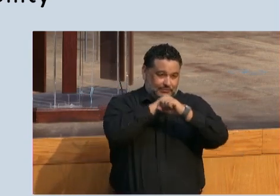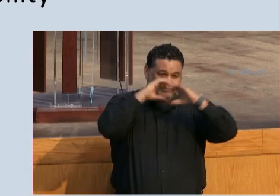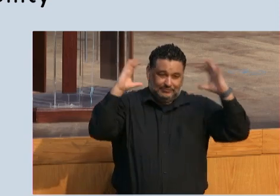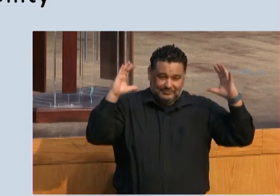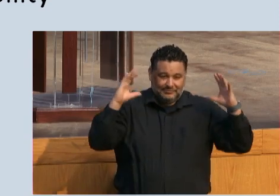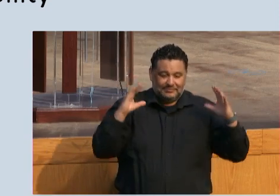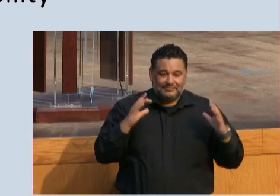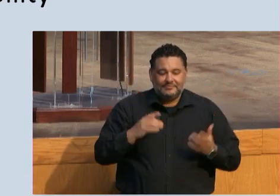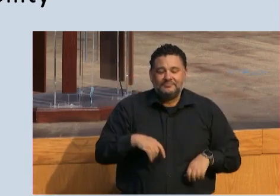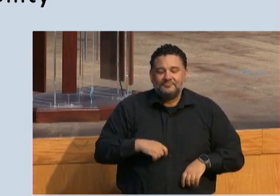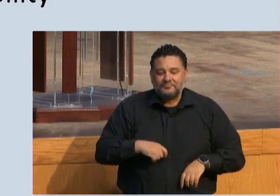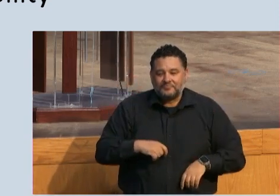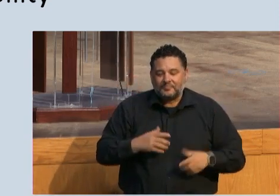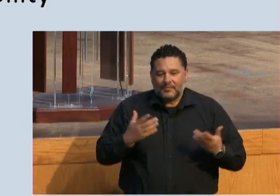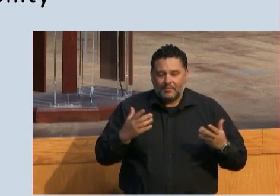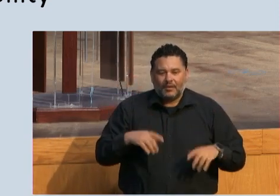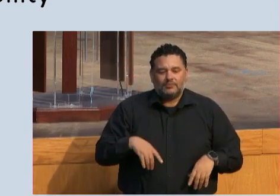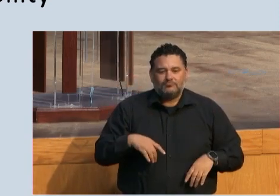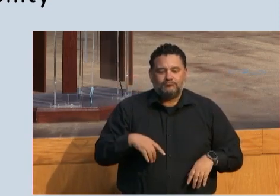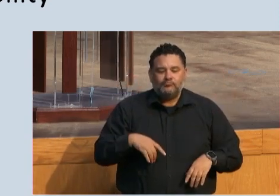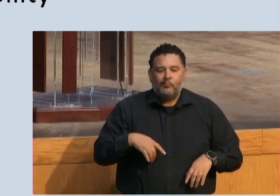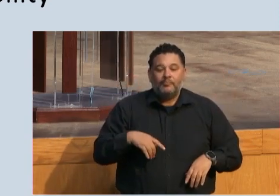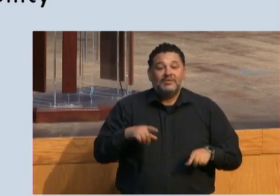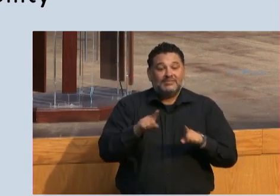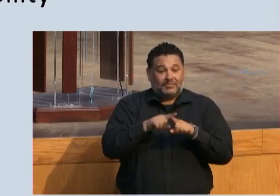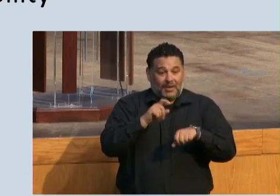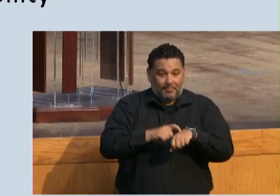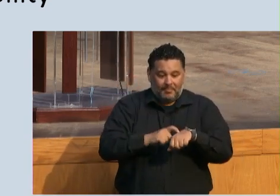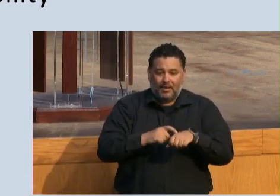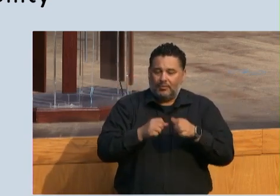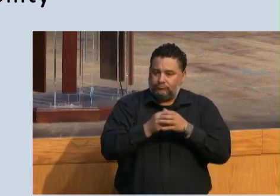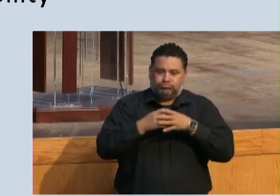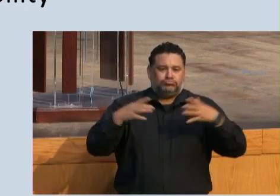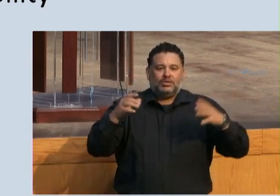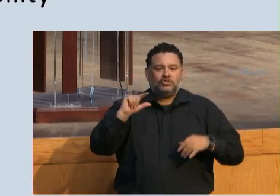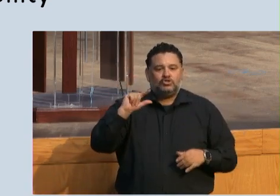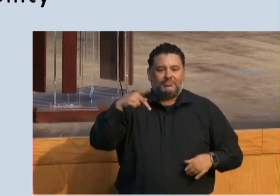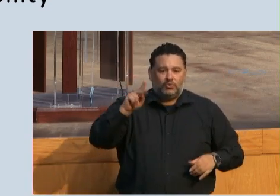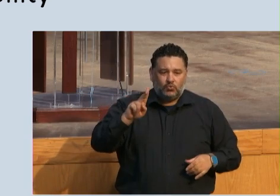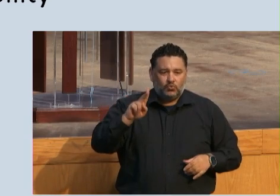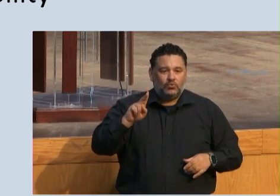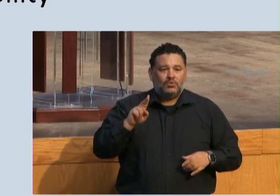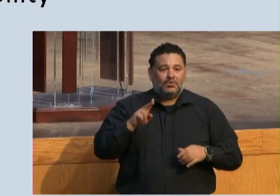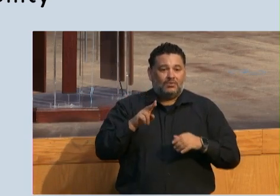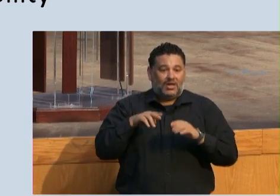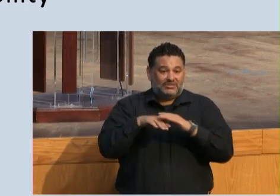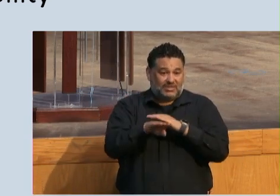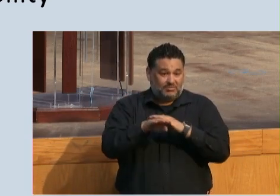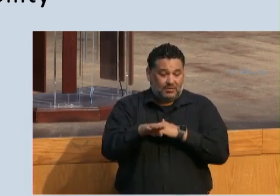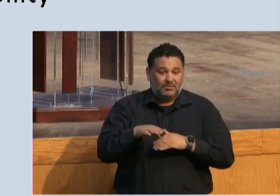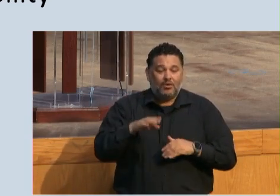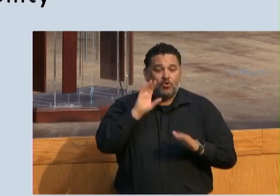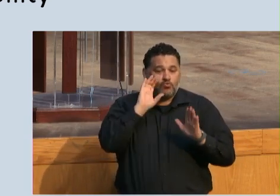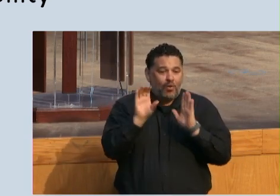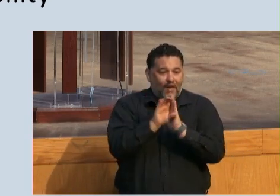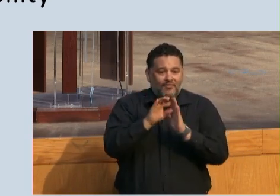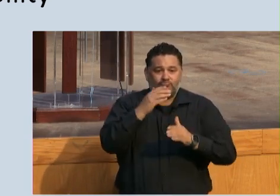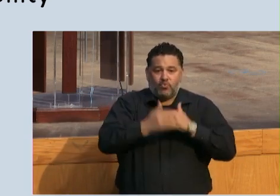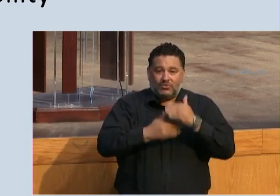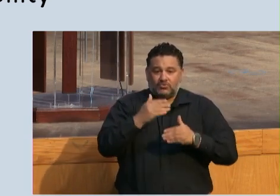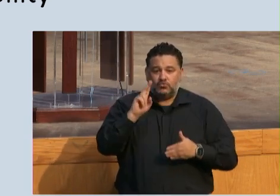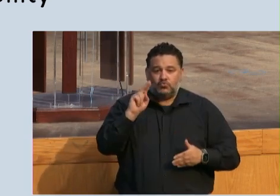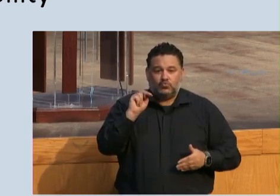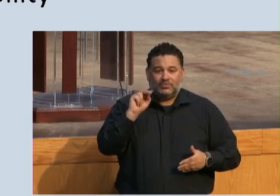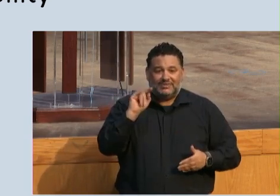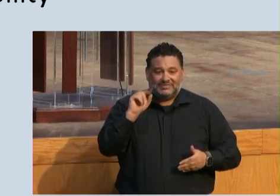head. At the same time, we had the proliferation of GPU accessibility, so graphic processing units, our